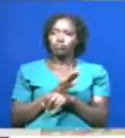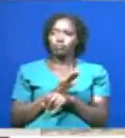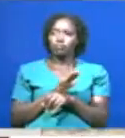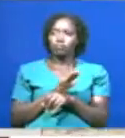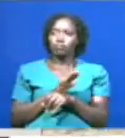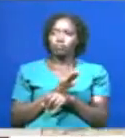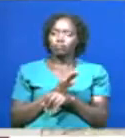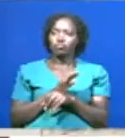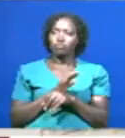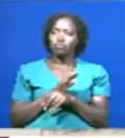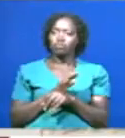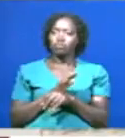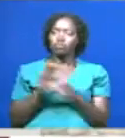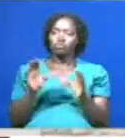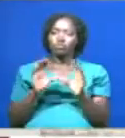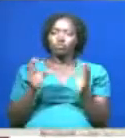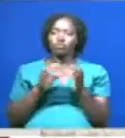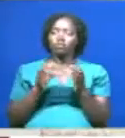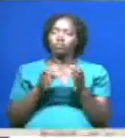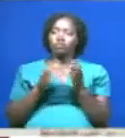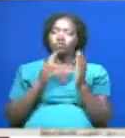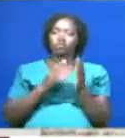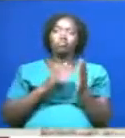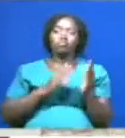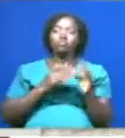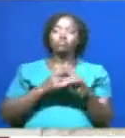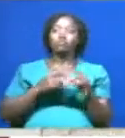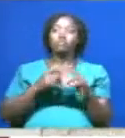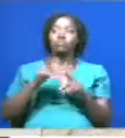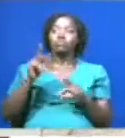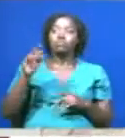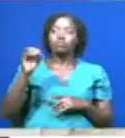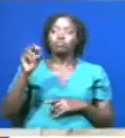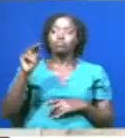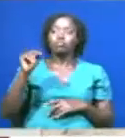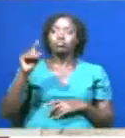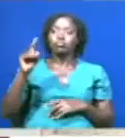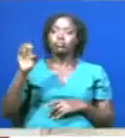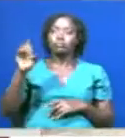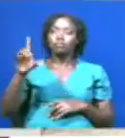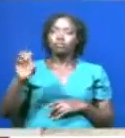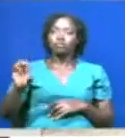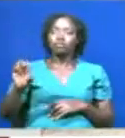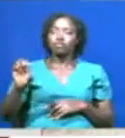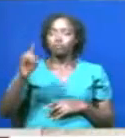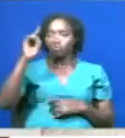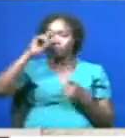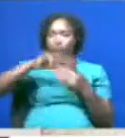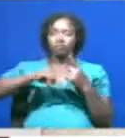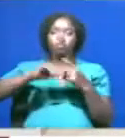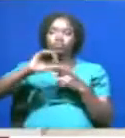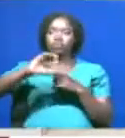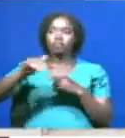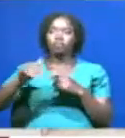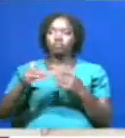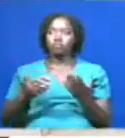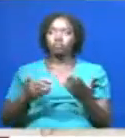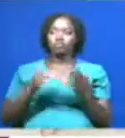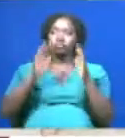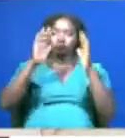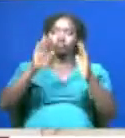crowd marching from Kondele coming towards town. But then when they got to where we are right now, this is Kisumu Boys roundabout,